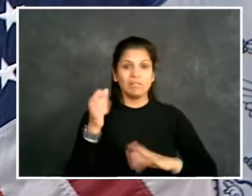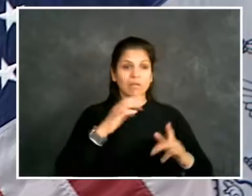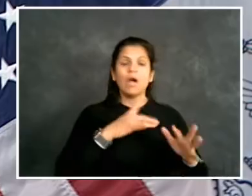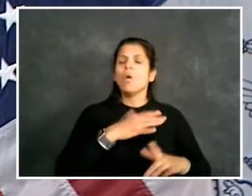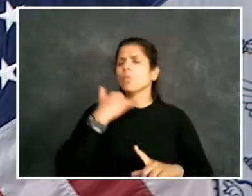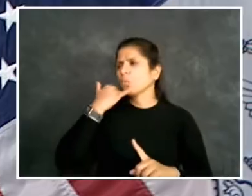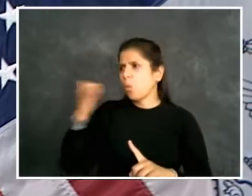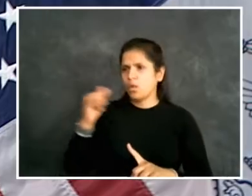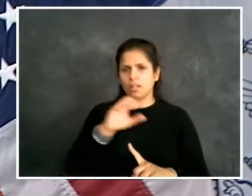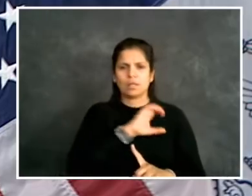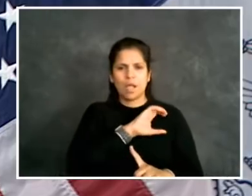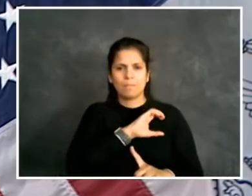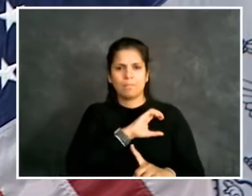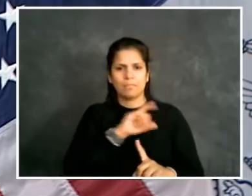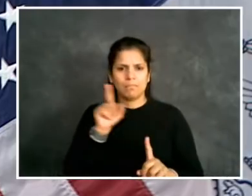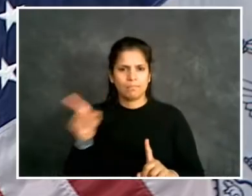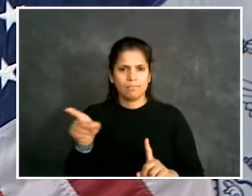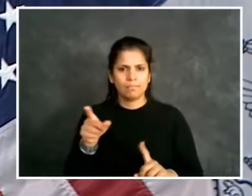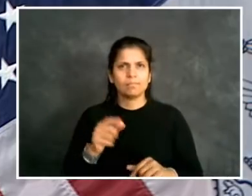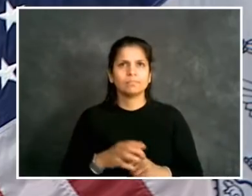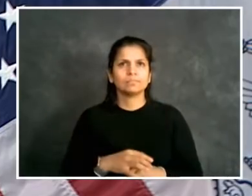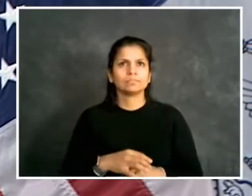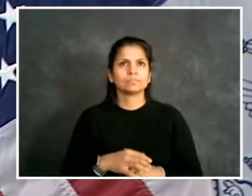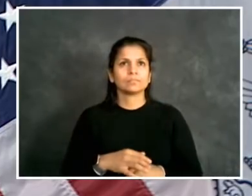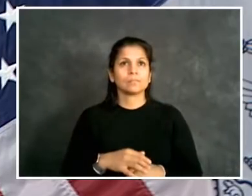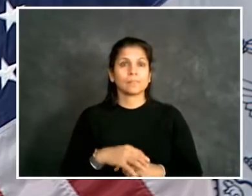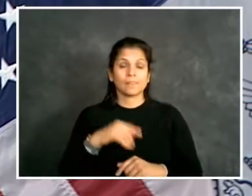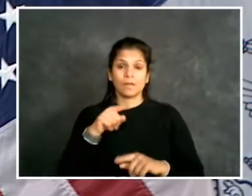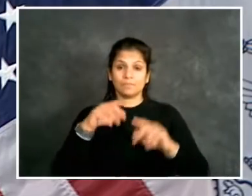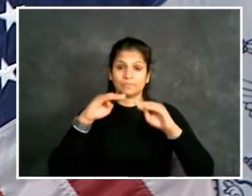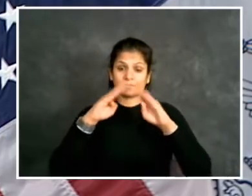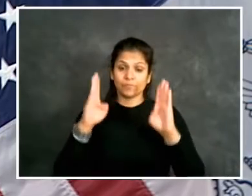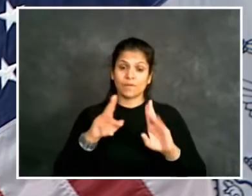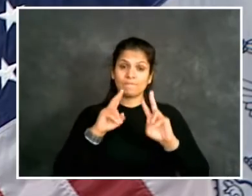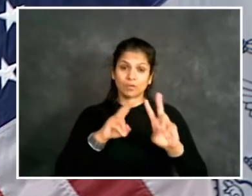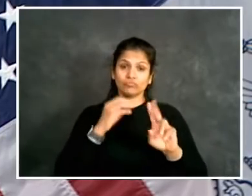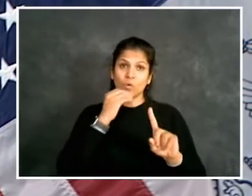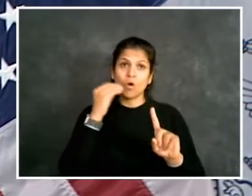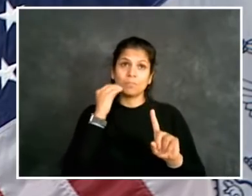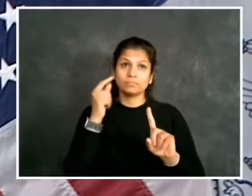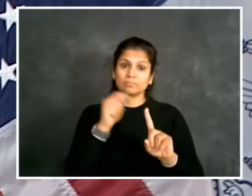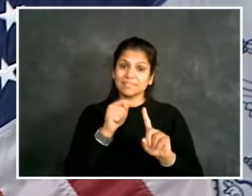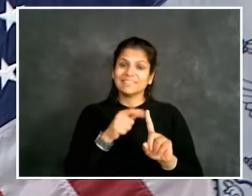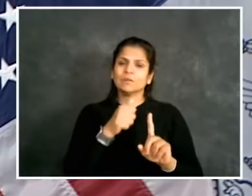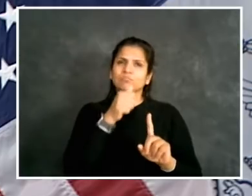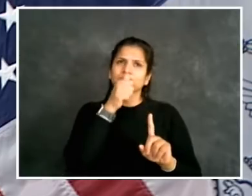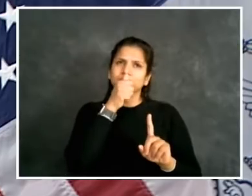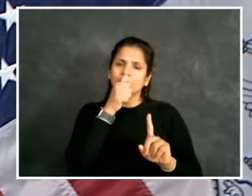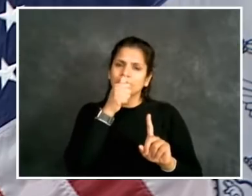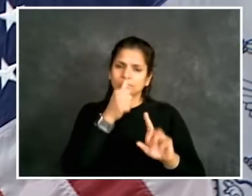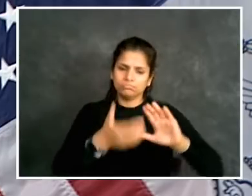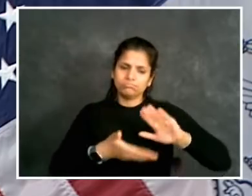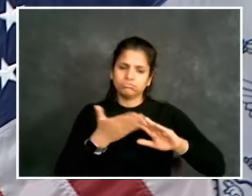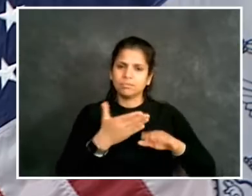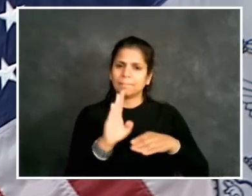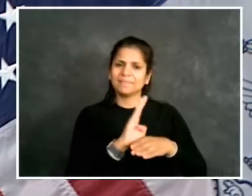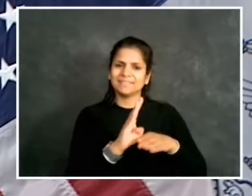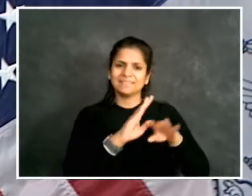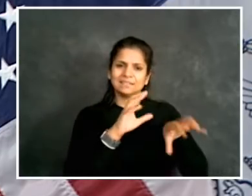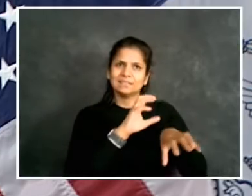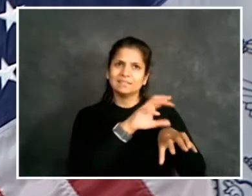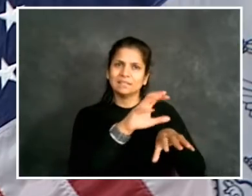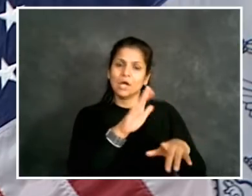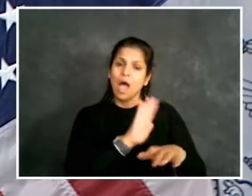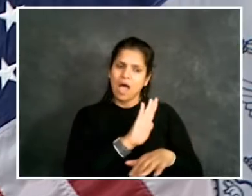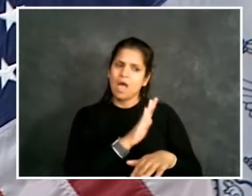have responsibility here. I'm not going to say, they don't bear any responsibility. No, they do bear responsibility. They should have figured it out. But